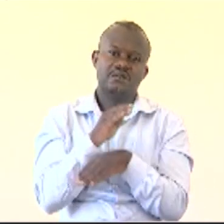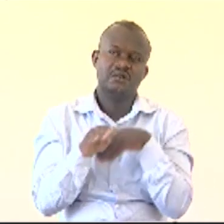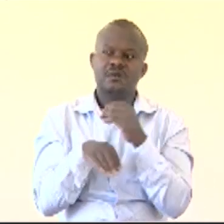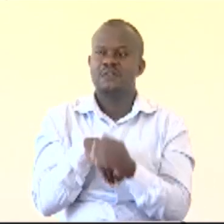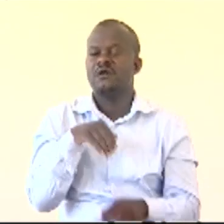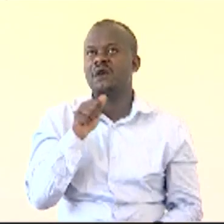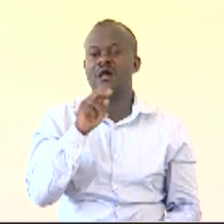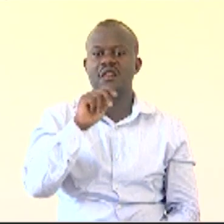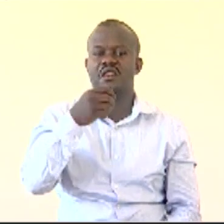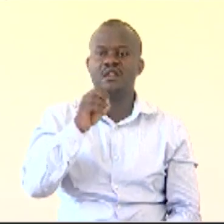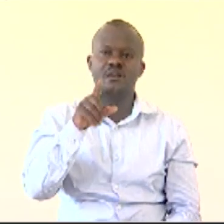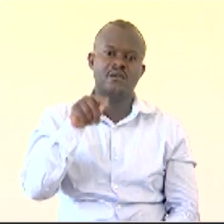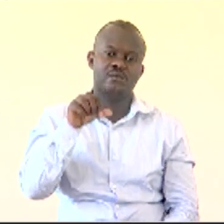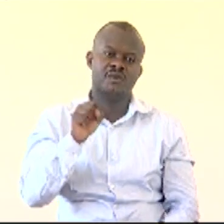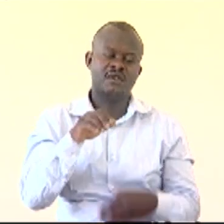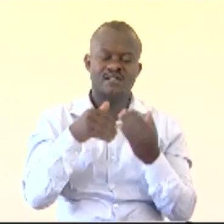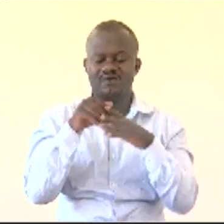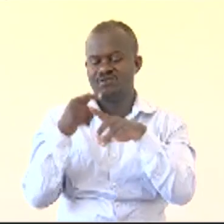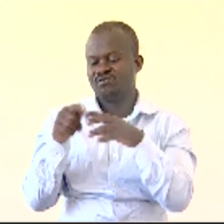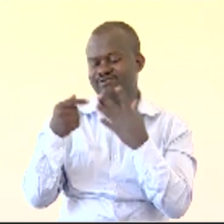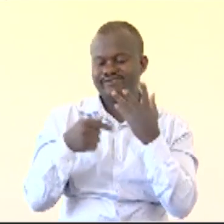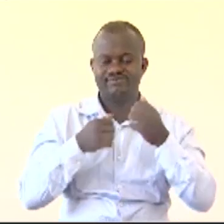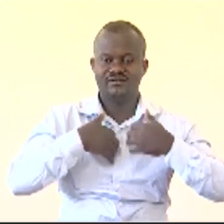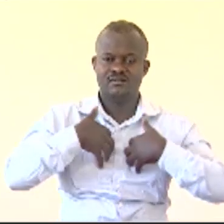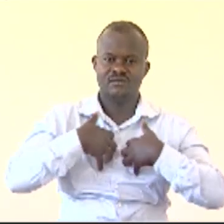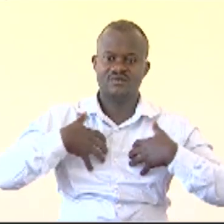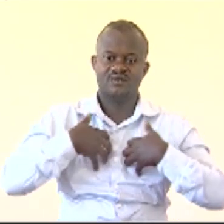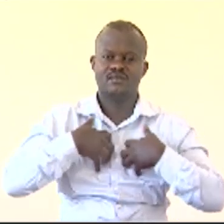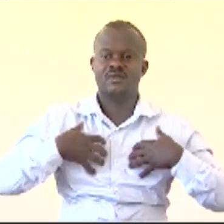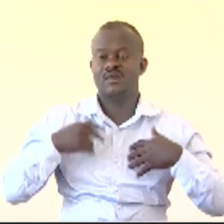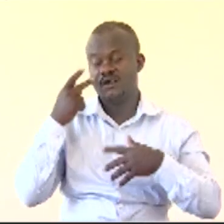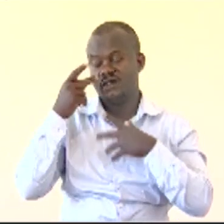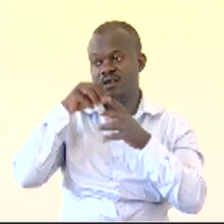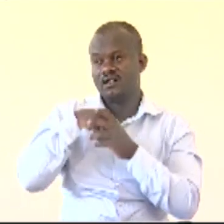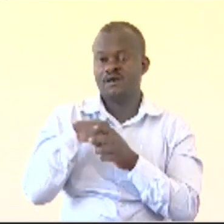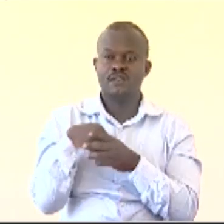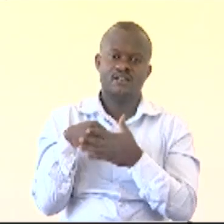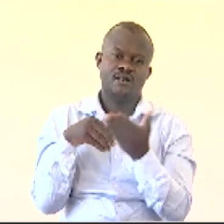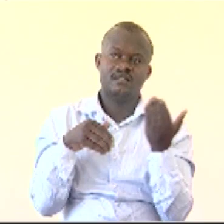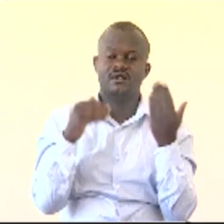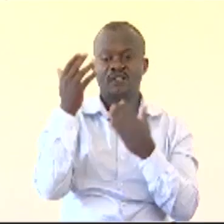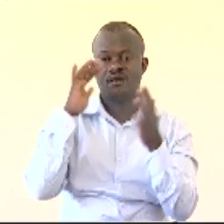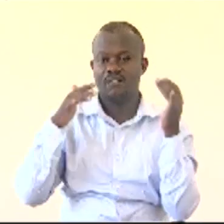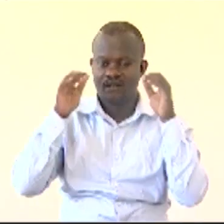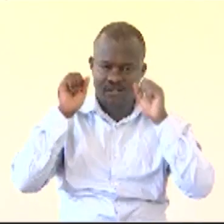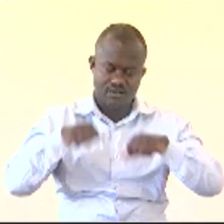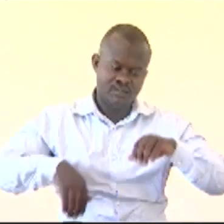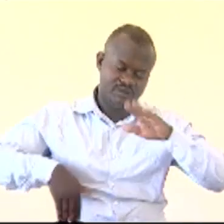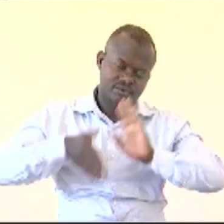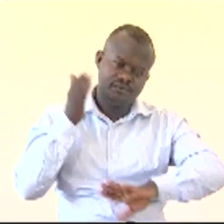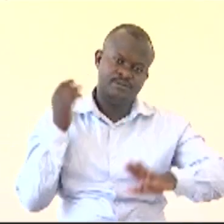even punch pains found ill or died in the forest, and we eat them.